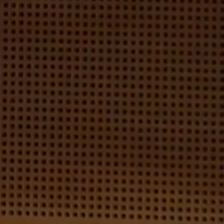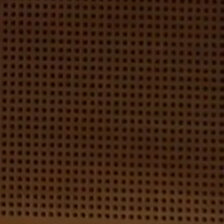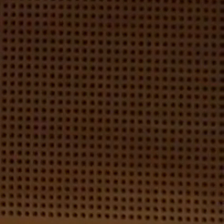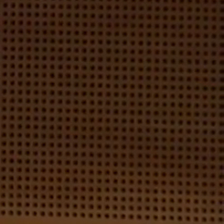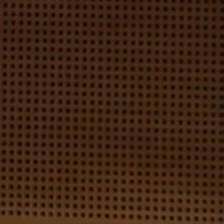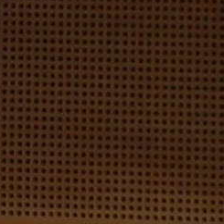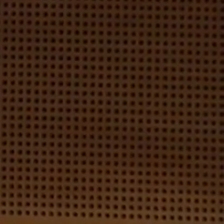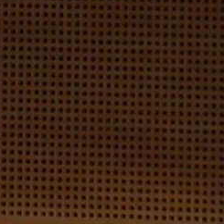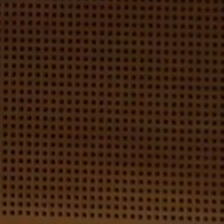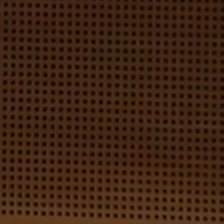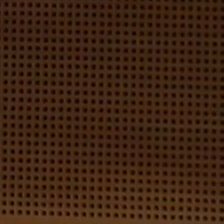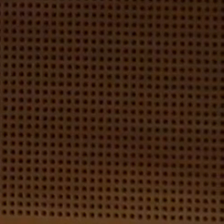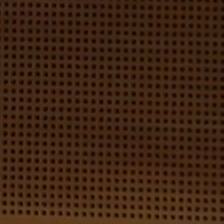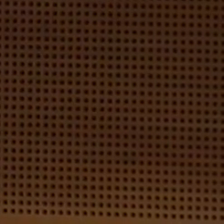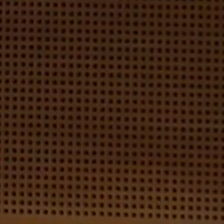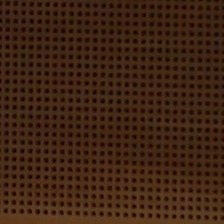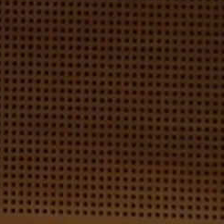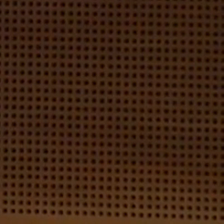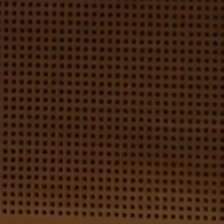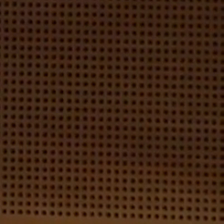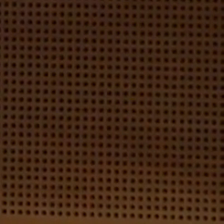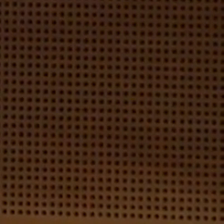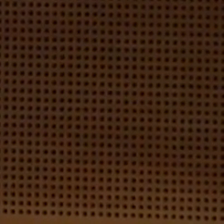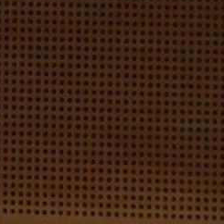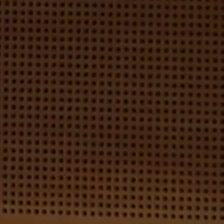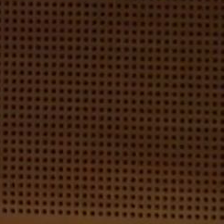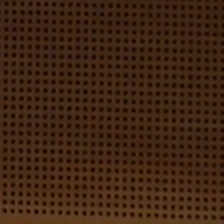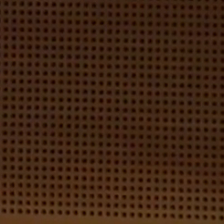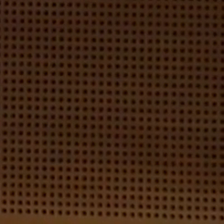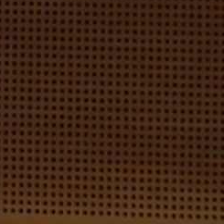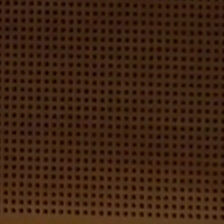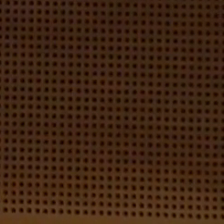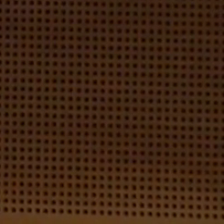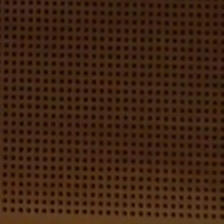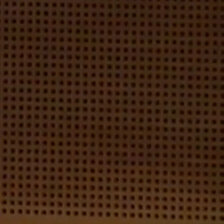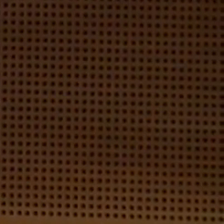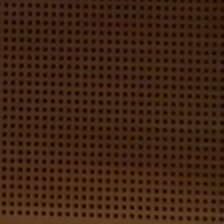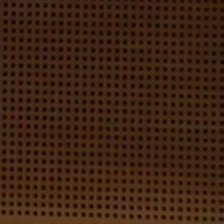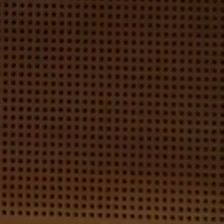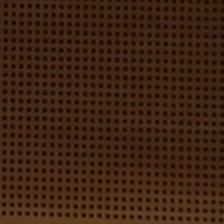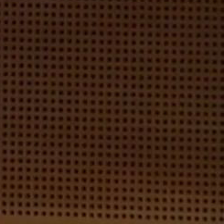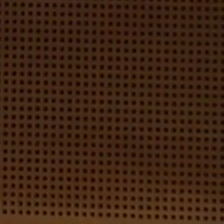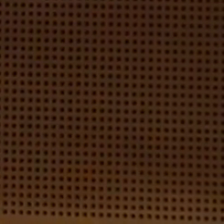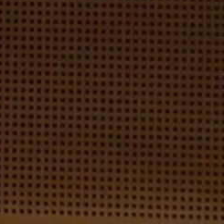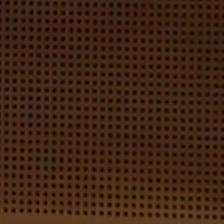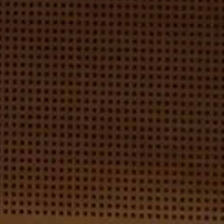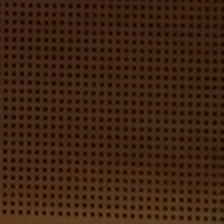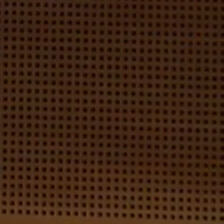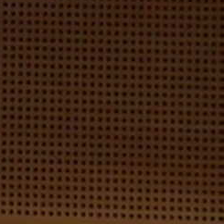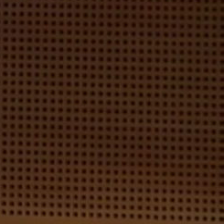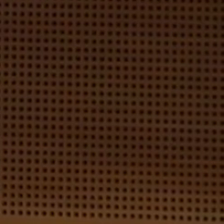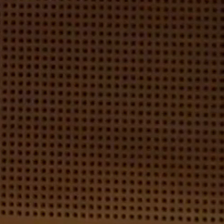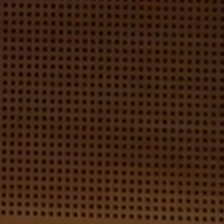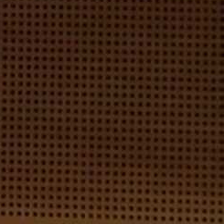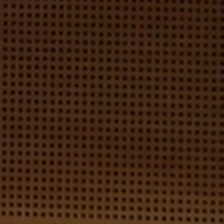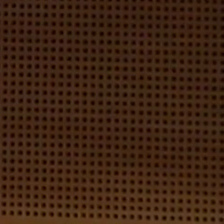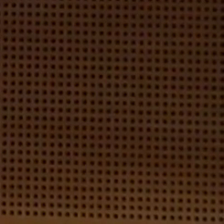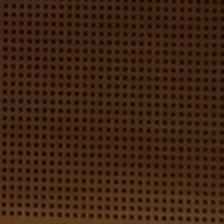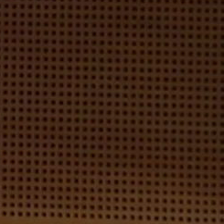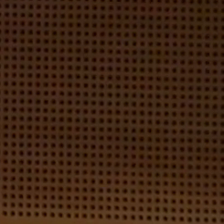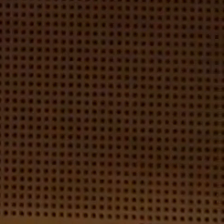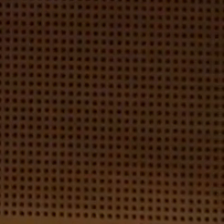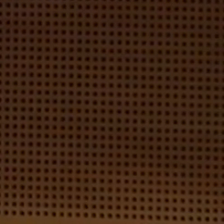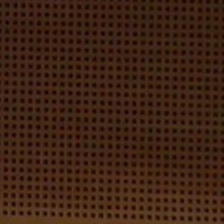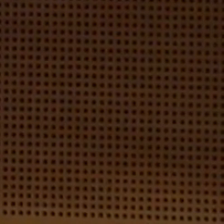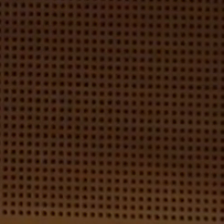recognizes the importance of your work and that recognizes that your work is a gift